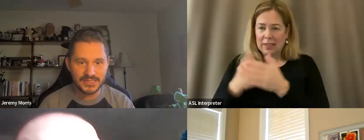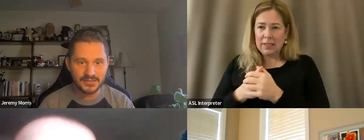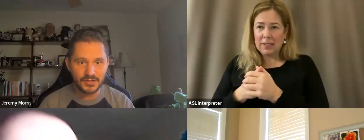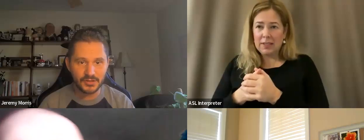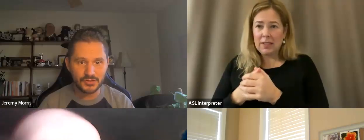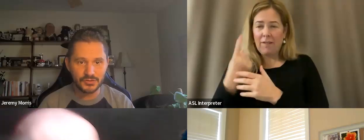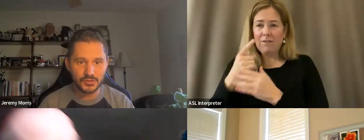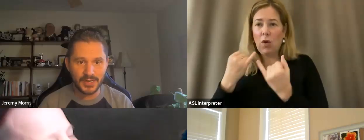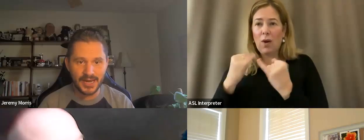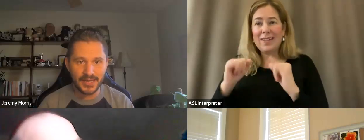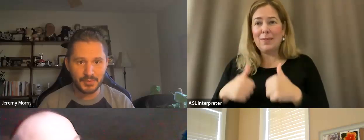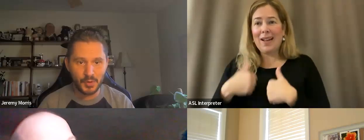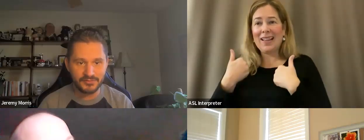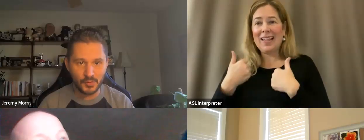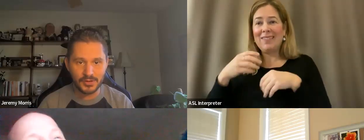section